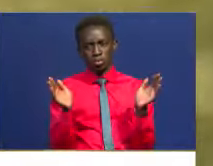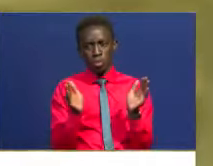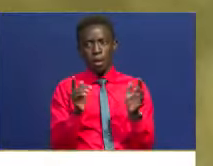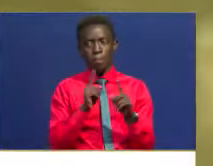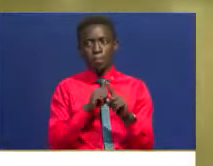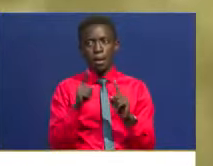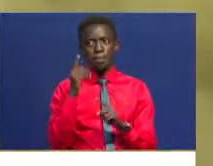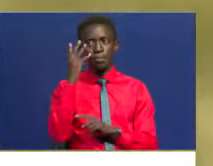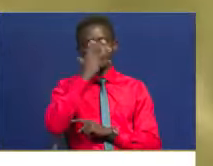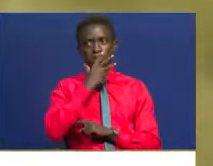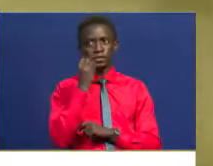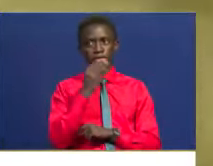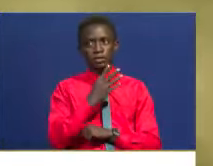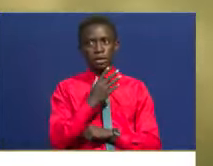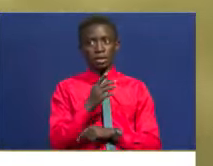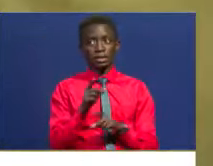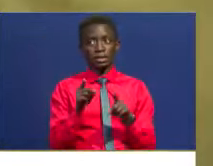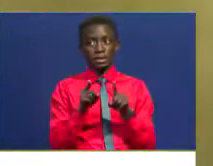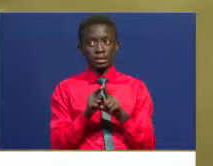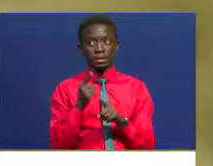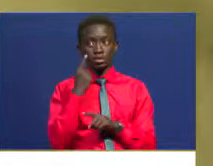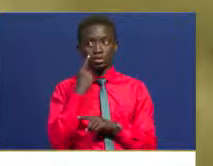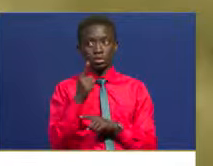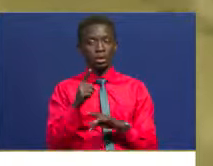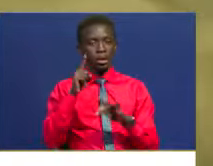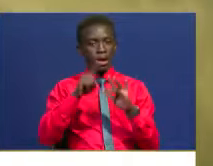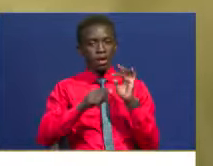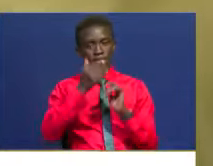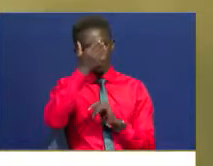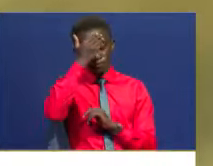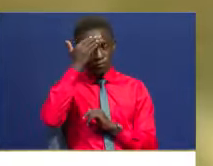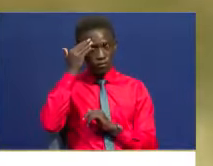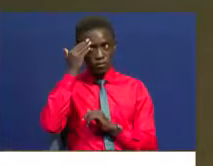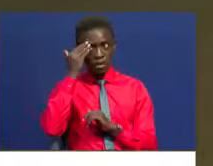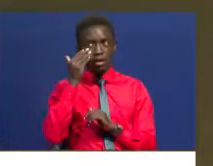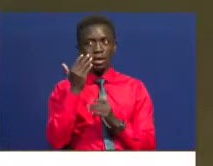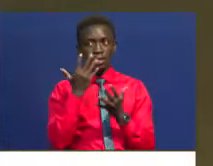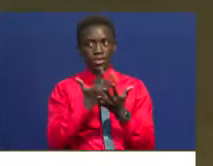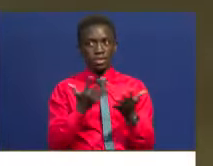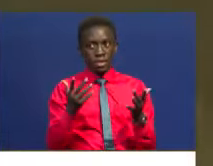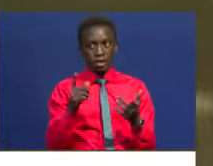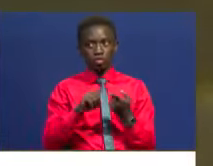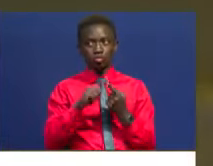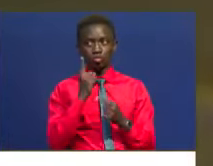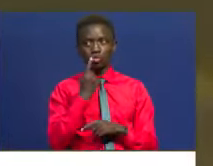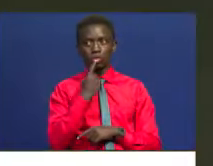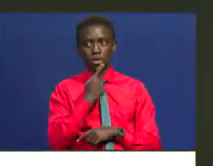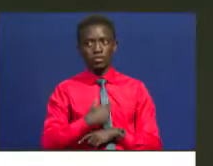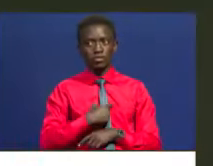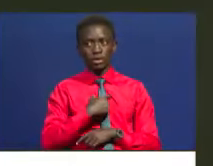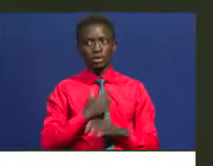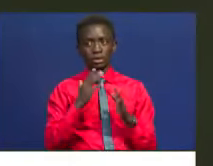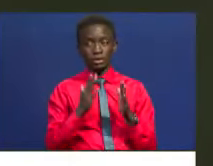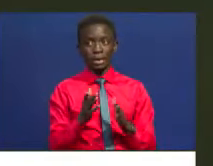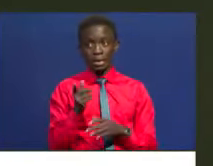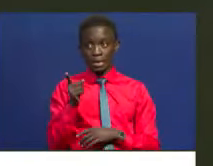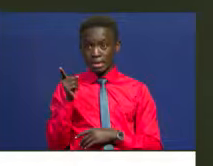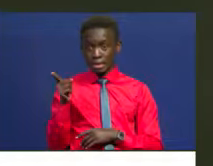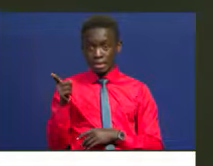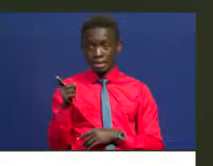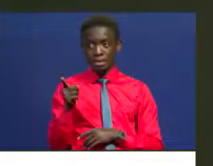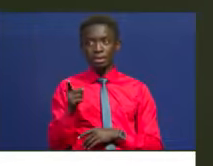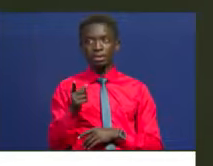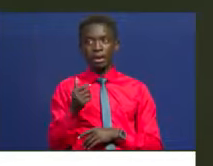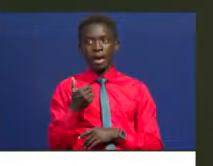magical, with unforgettable expeditions to would-be visitors. The park, with some